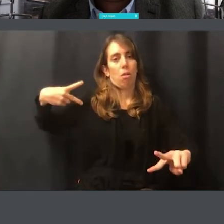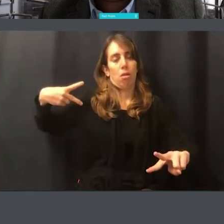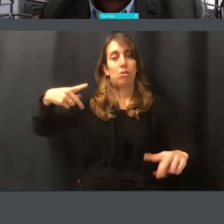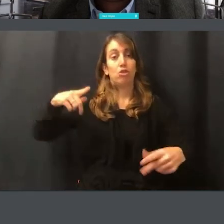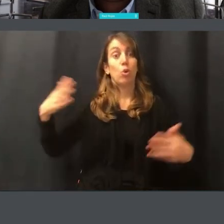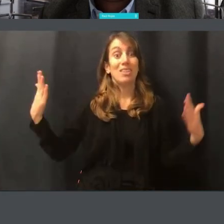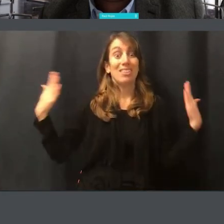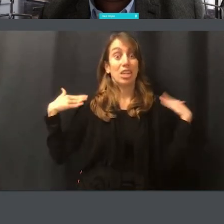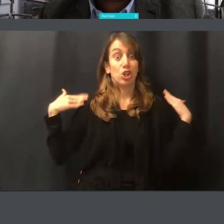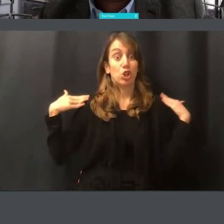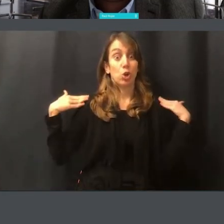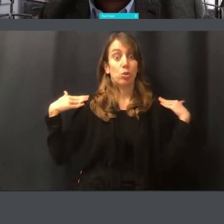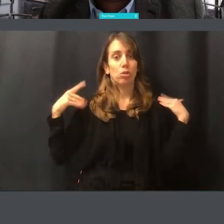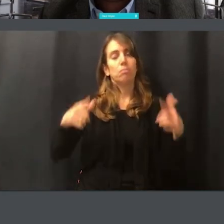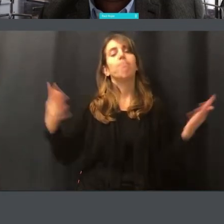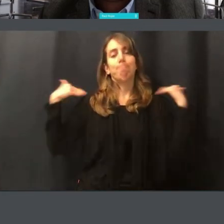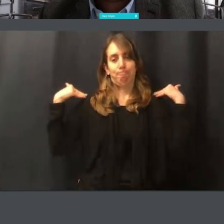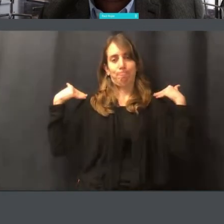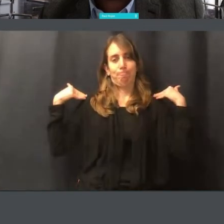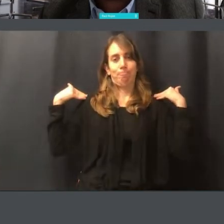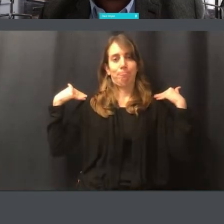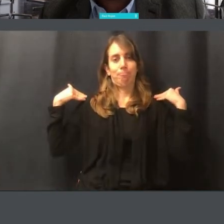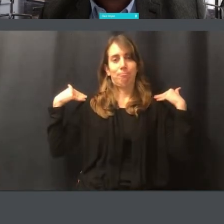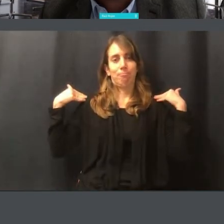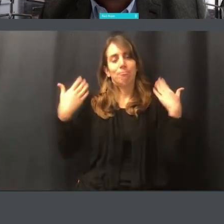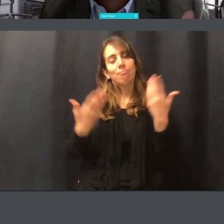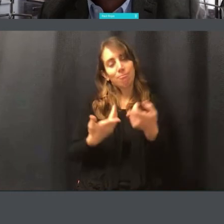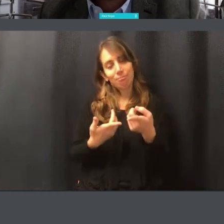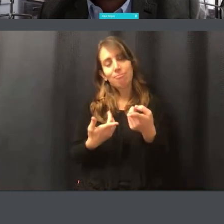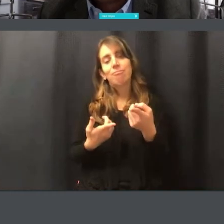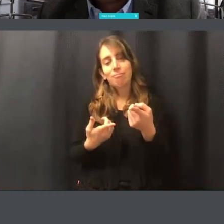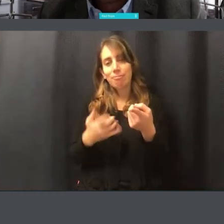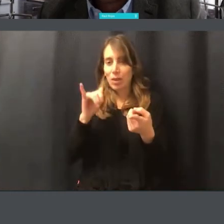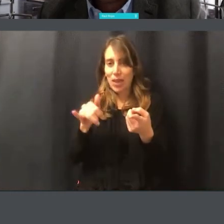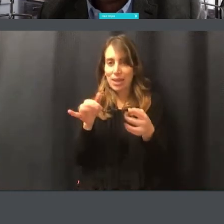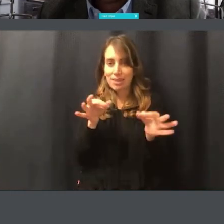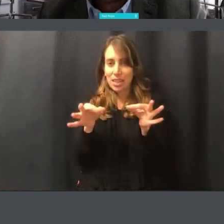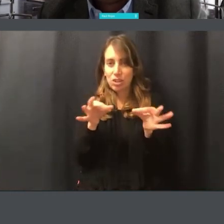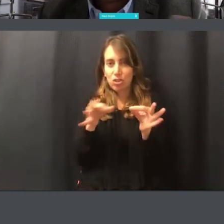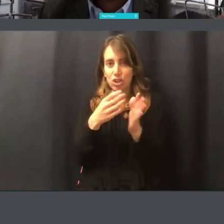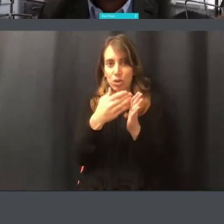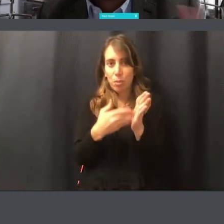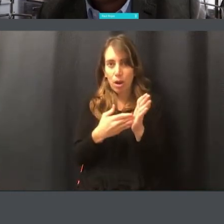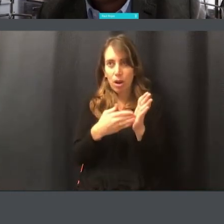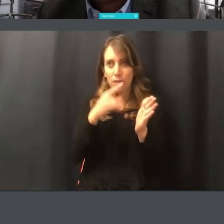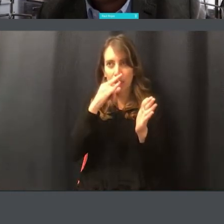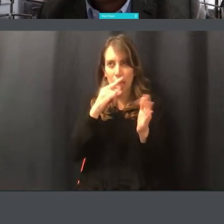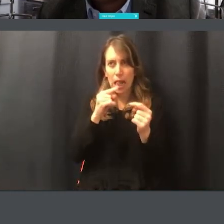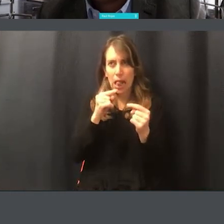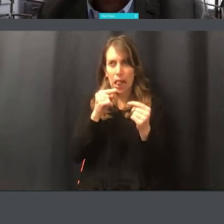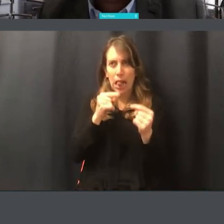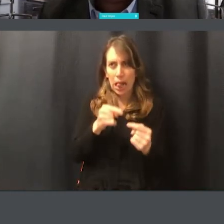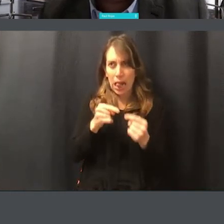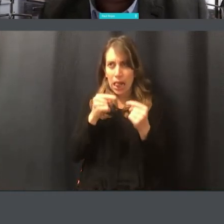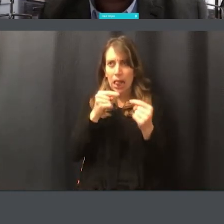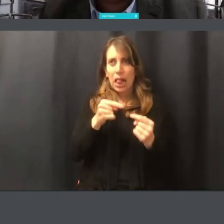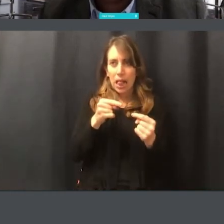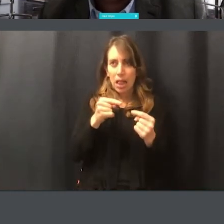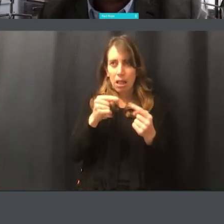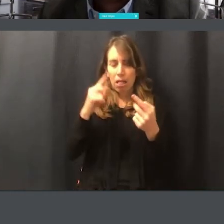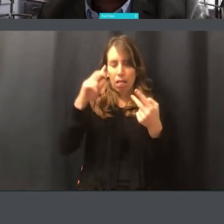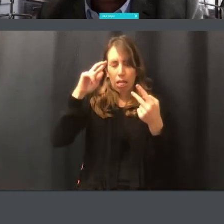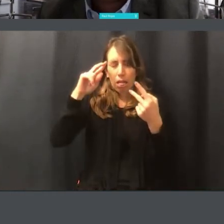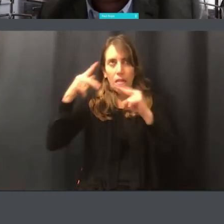Touch your shoulders. Okay, so this is the instructional part, and the kid's clearly like having some difficulty right at